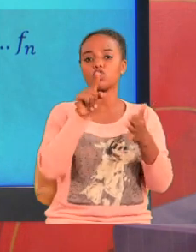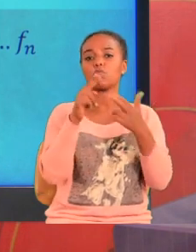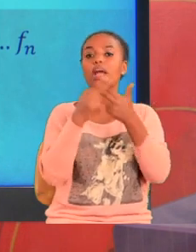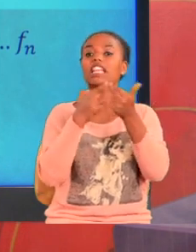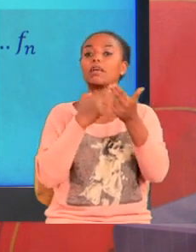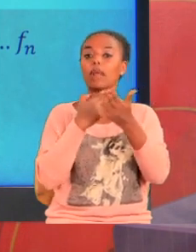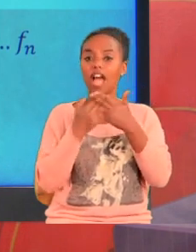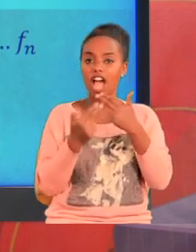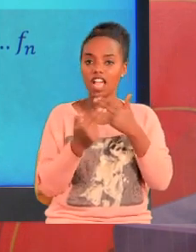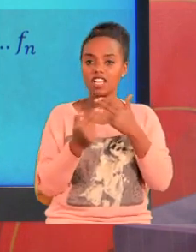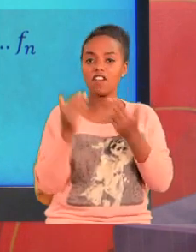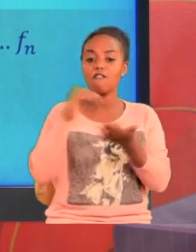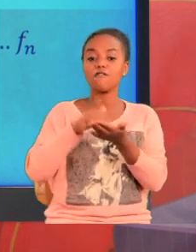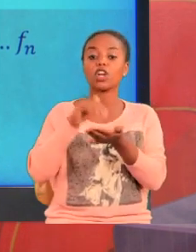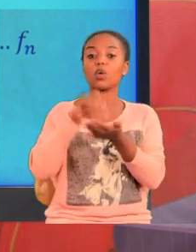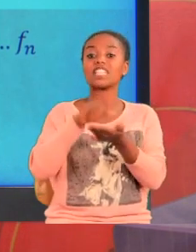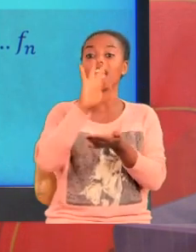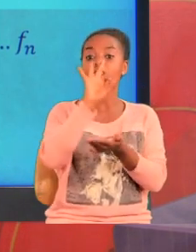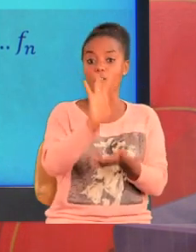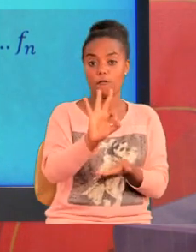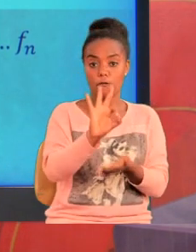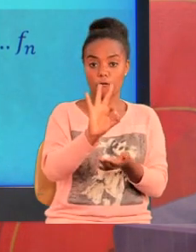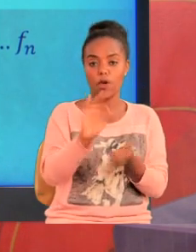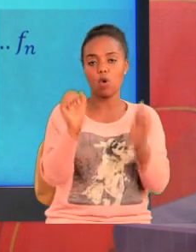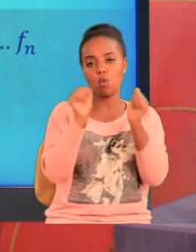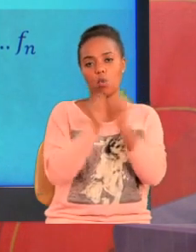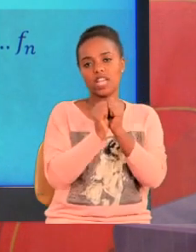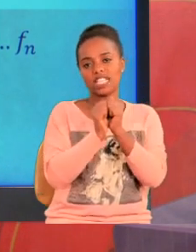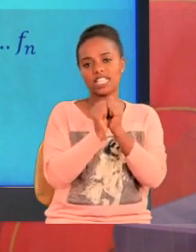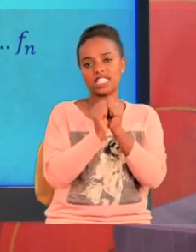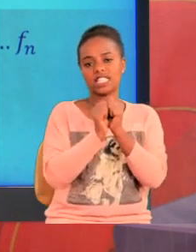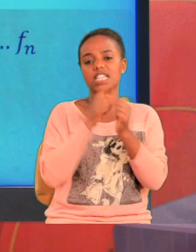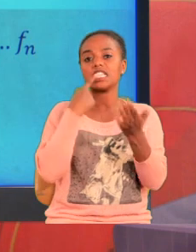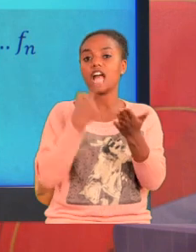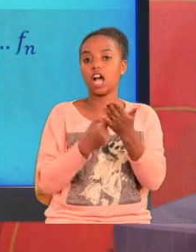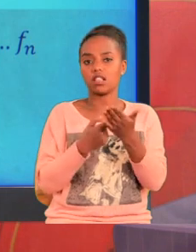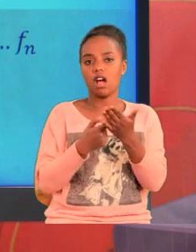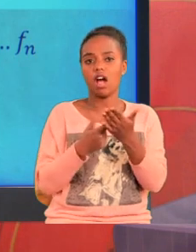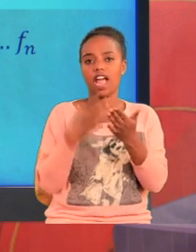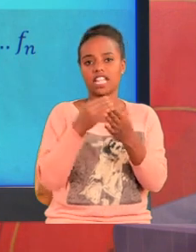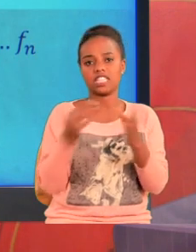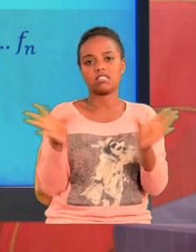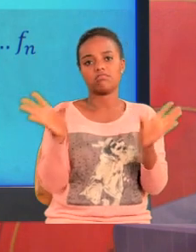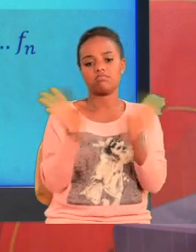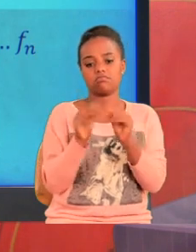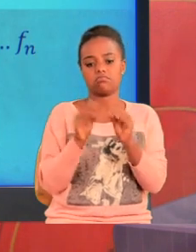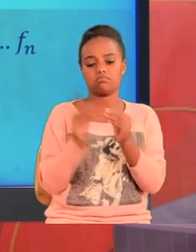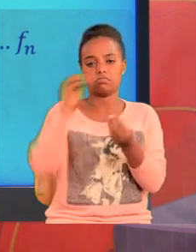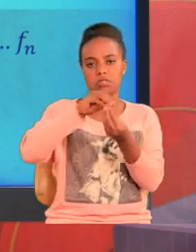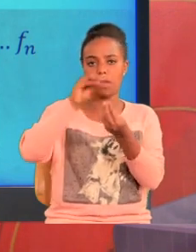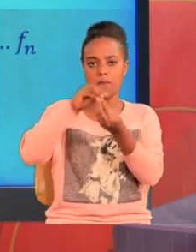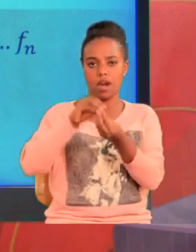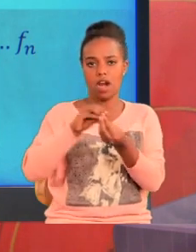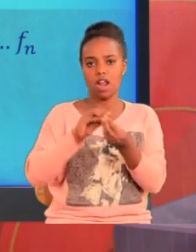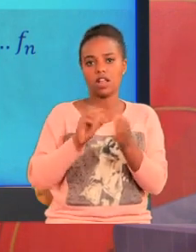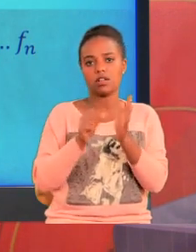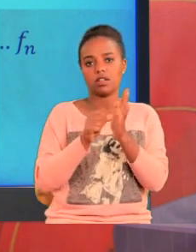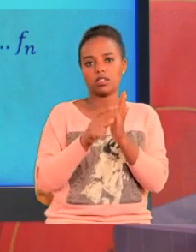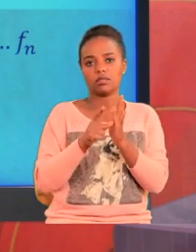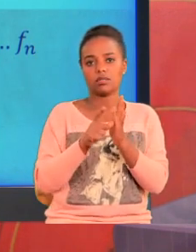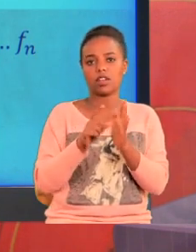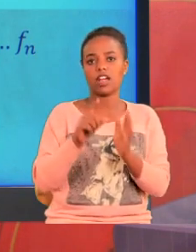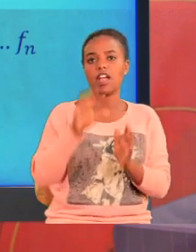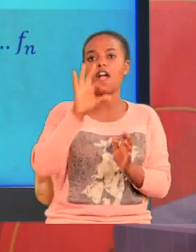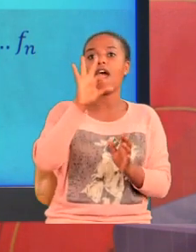multiply the frequency with the data and you sum. So if x1